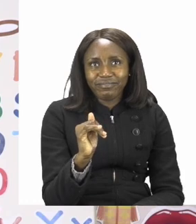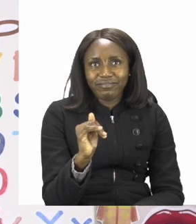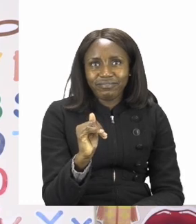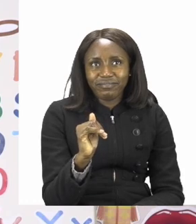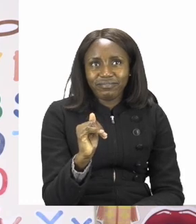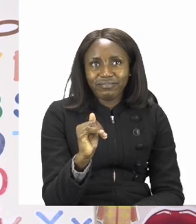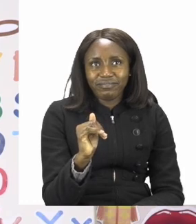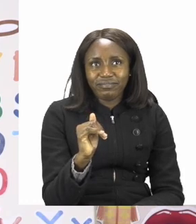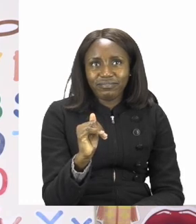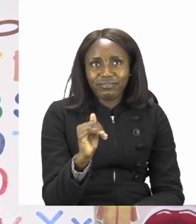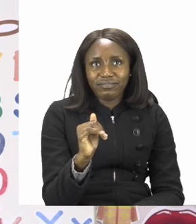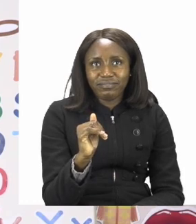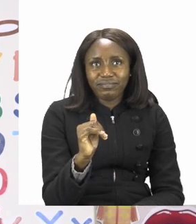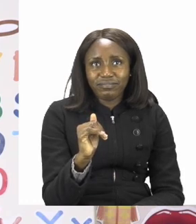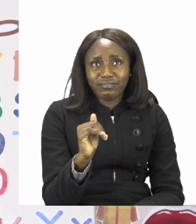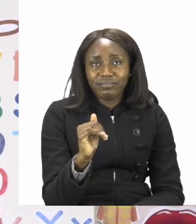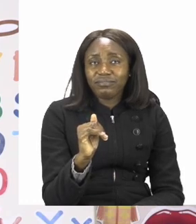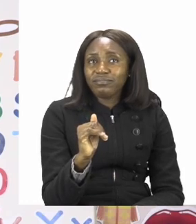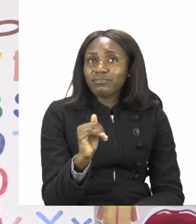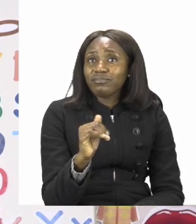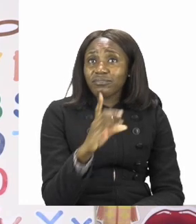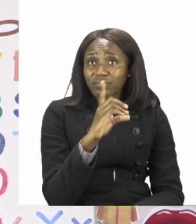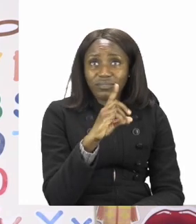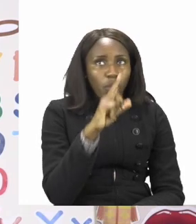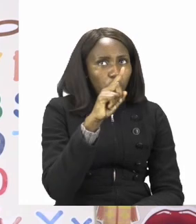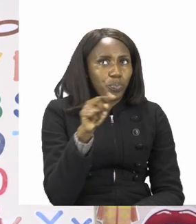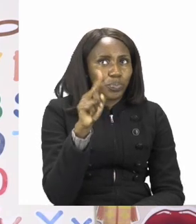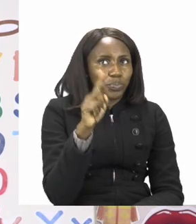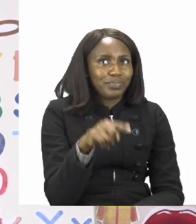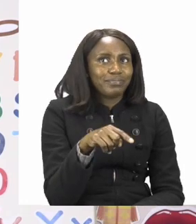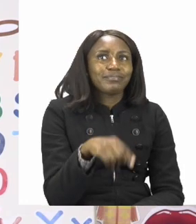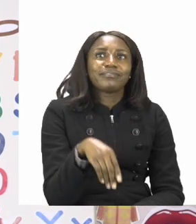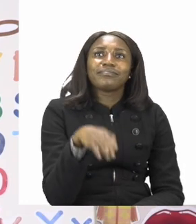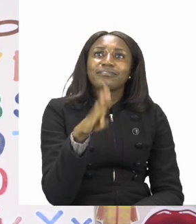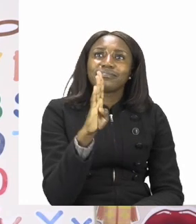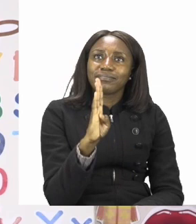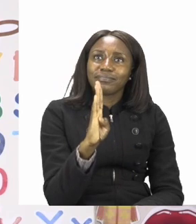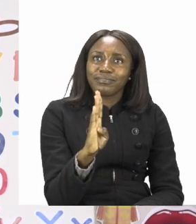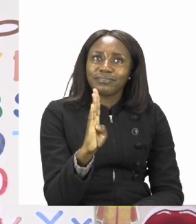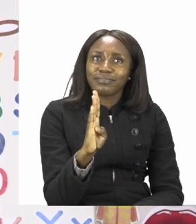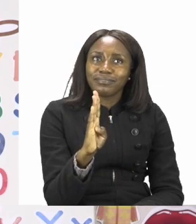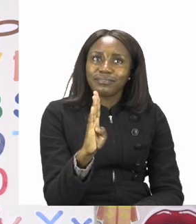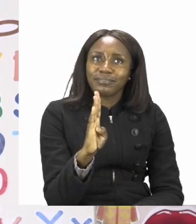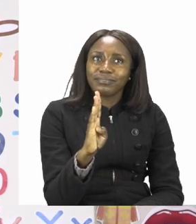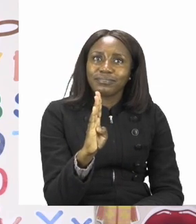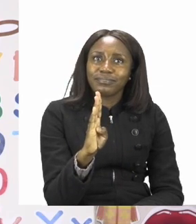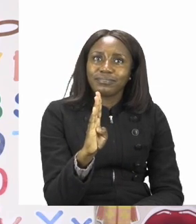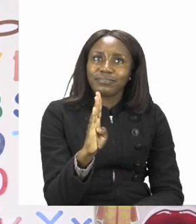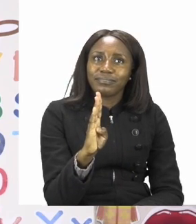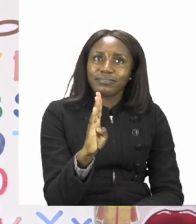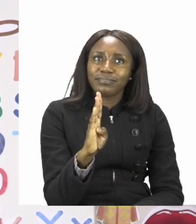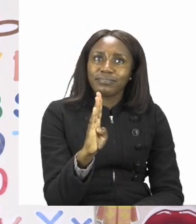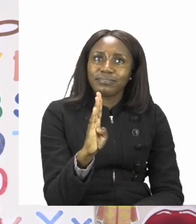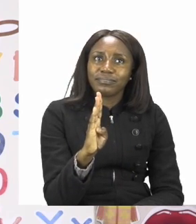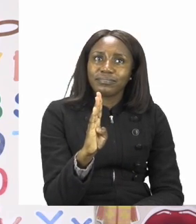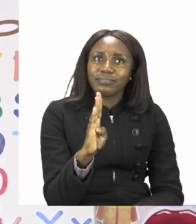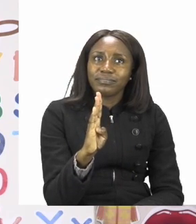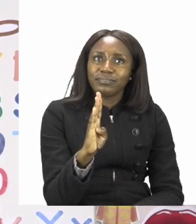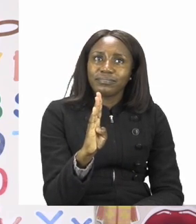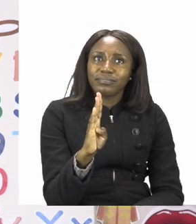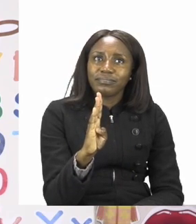you said we say doosk, oh my goodness, I've never heard of anything called a